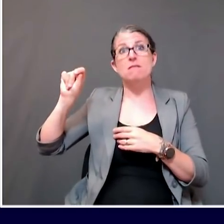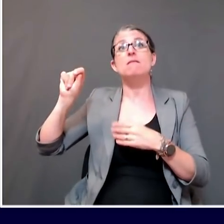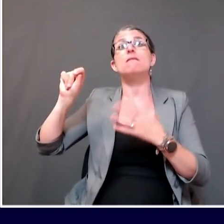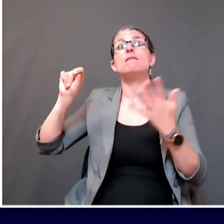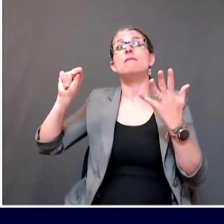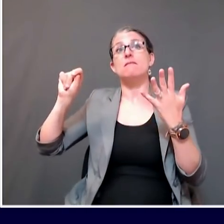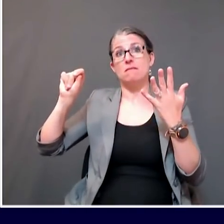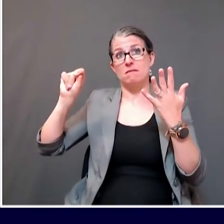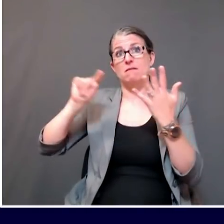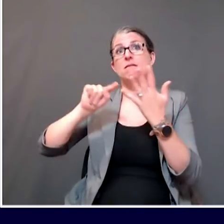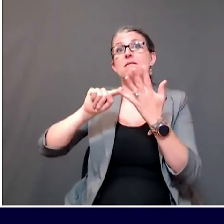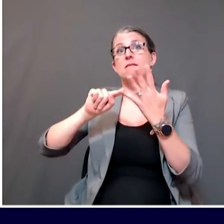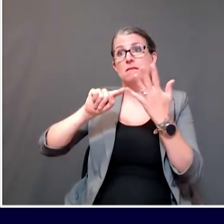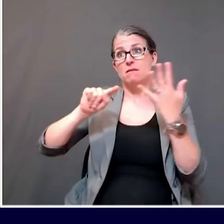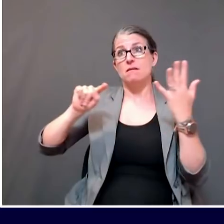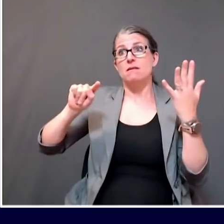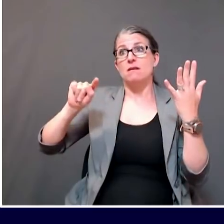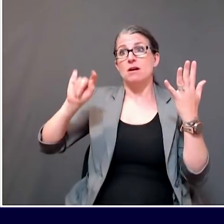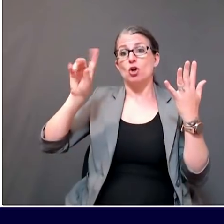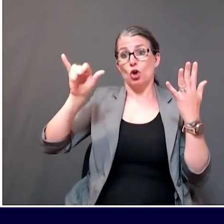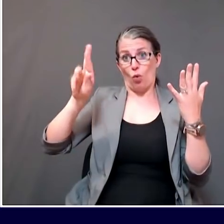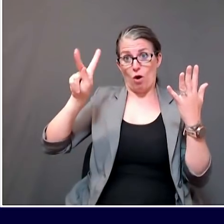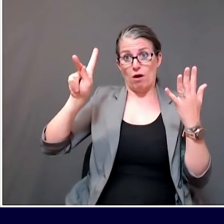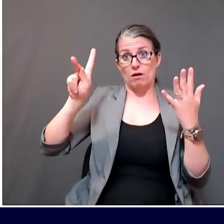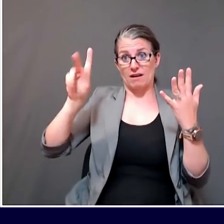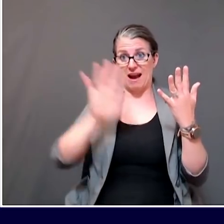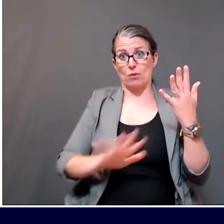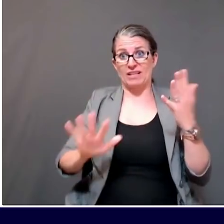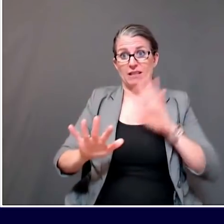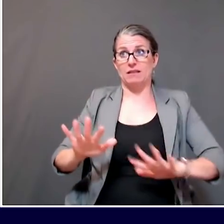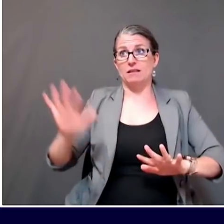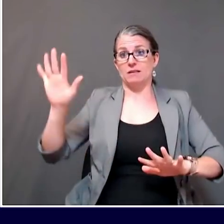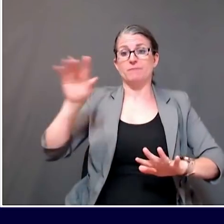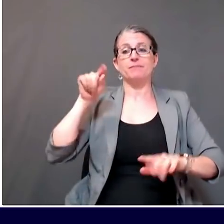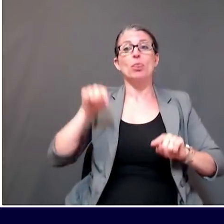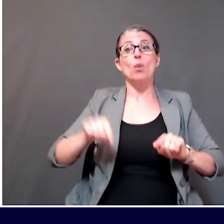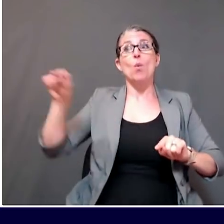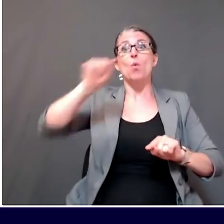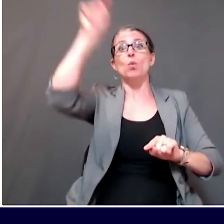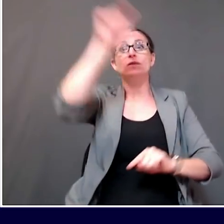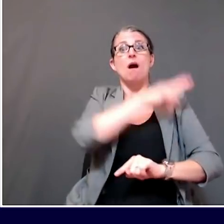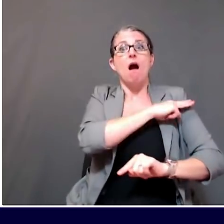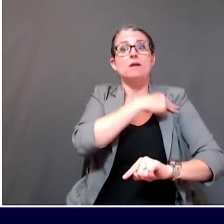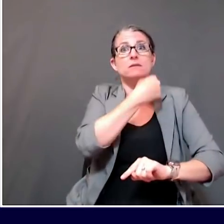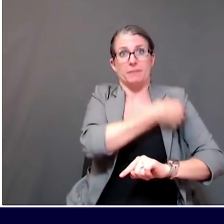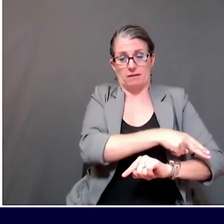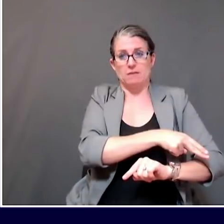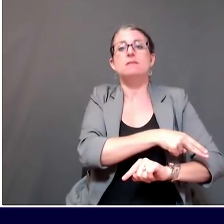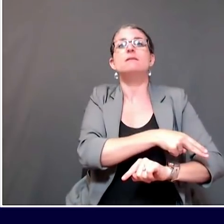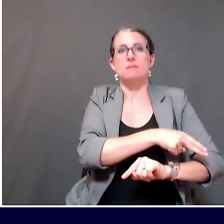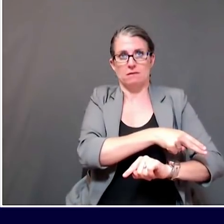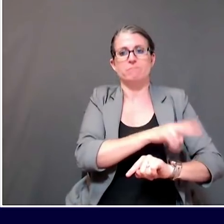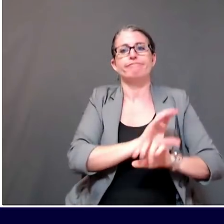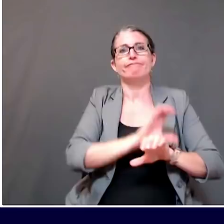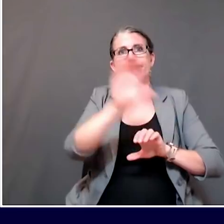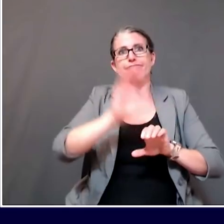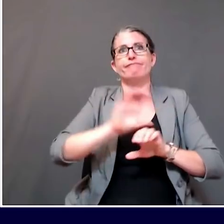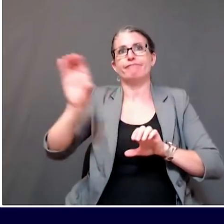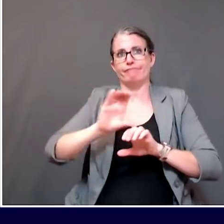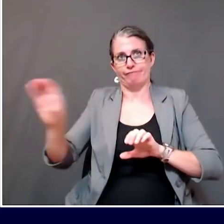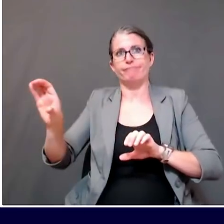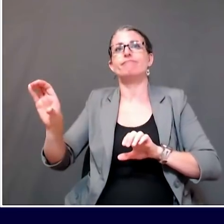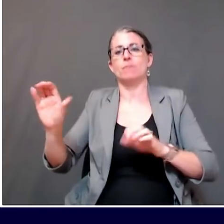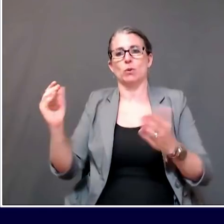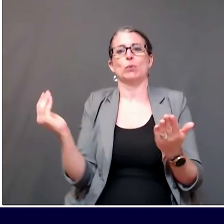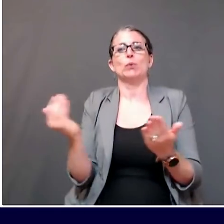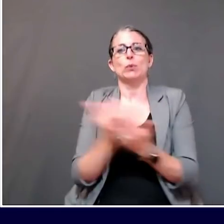Health Center in Sanford. These sites, in addition to the 18 we already announced, will send